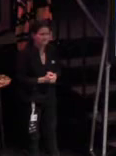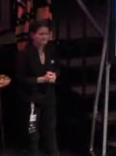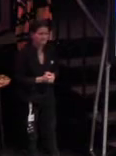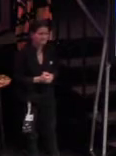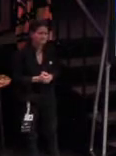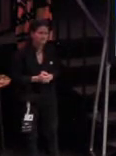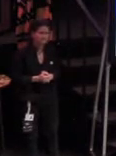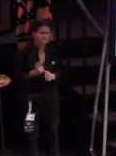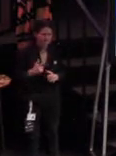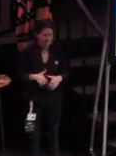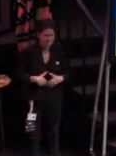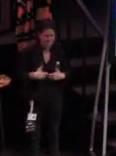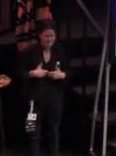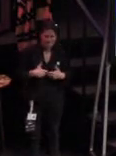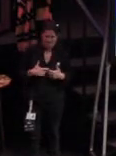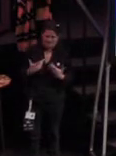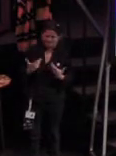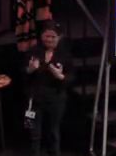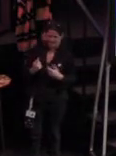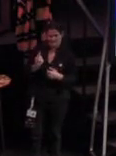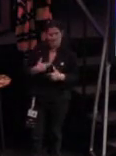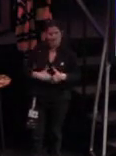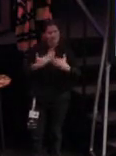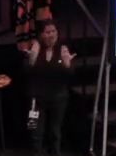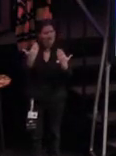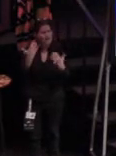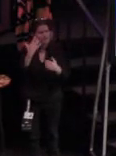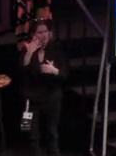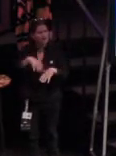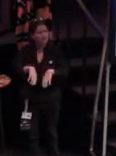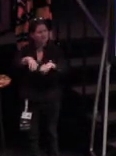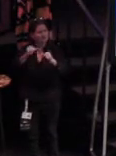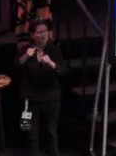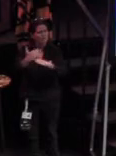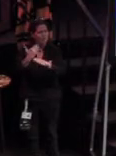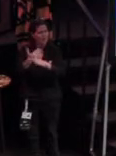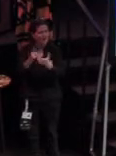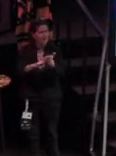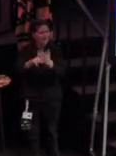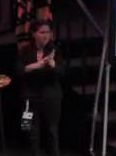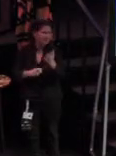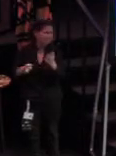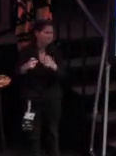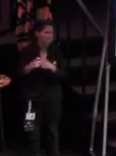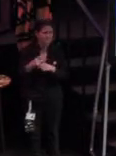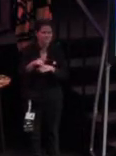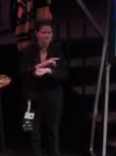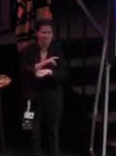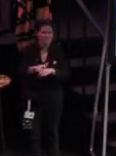the feeling I had on my first day of joining the Lyric, and it's something I carried for a good year and a half after starting that position.